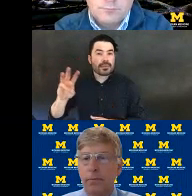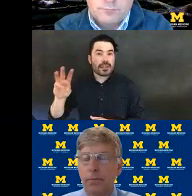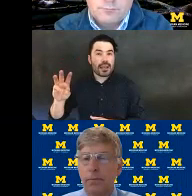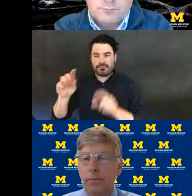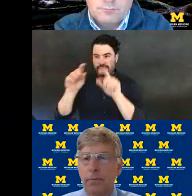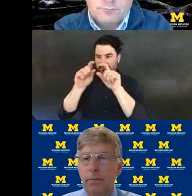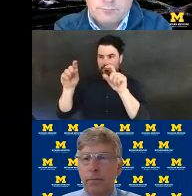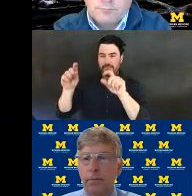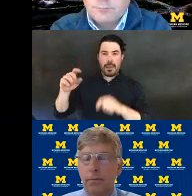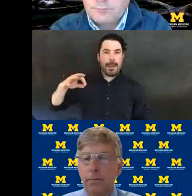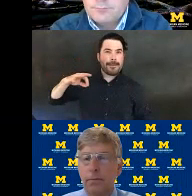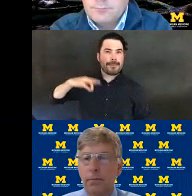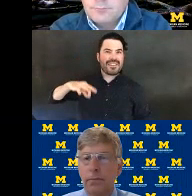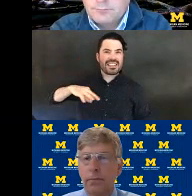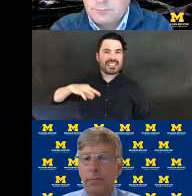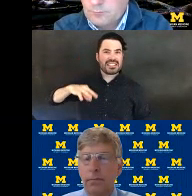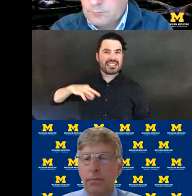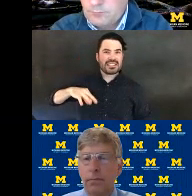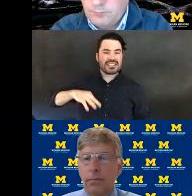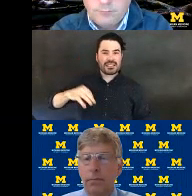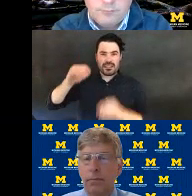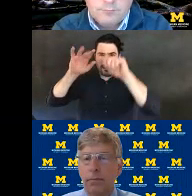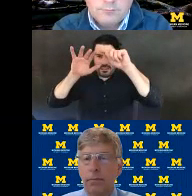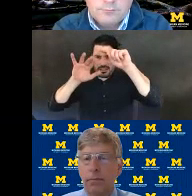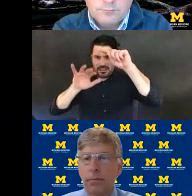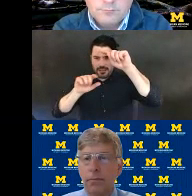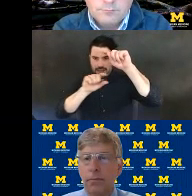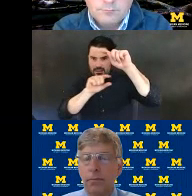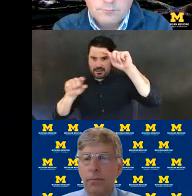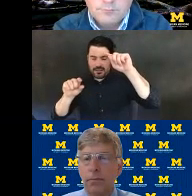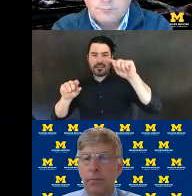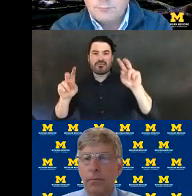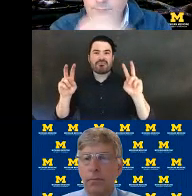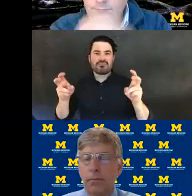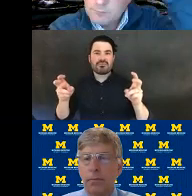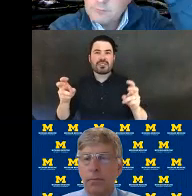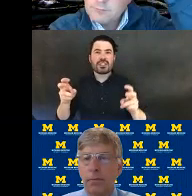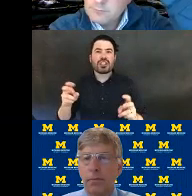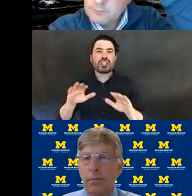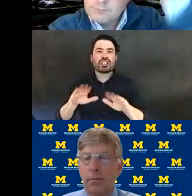is an area for childcare where we have students who are interested in